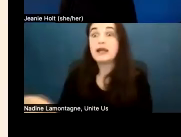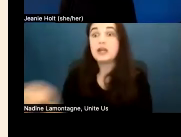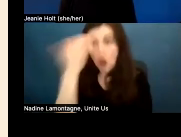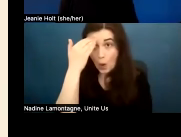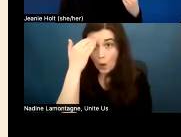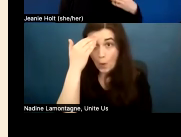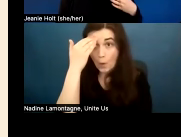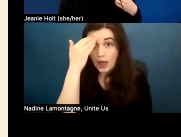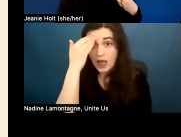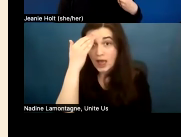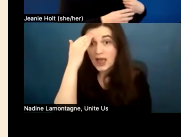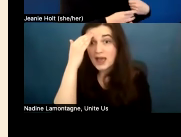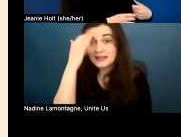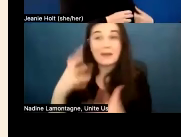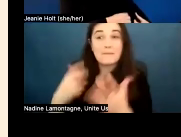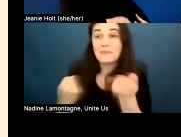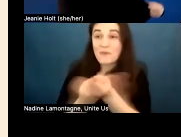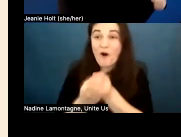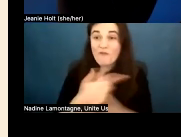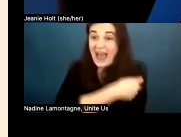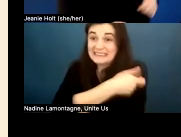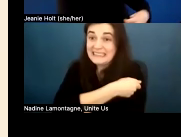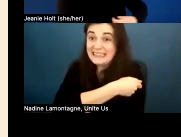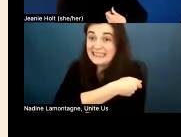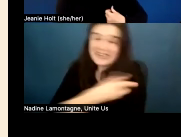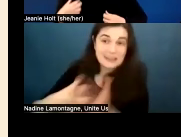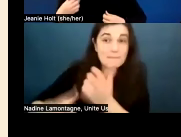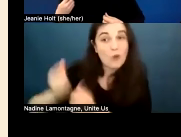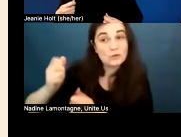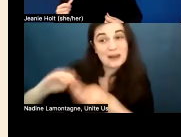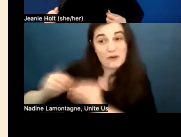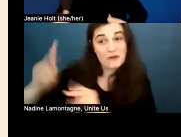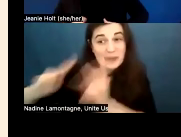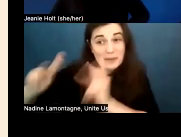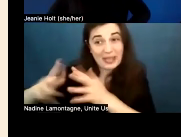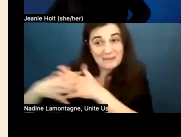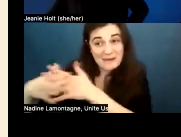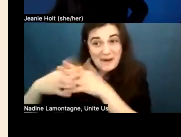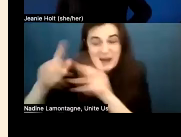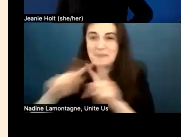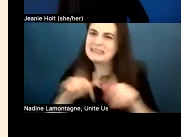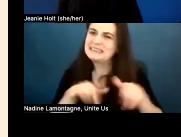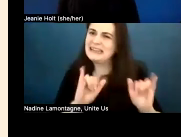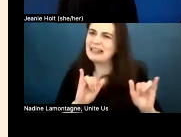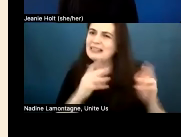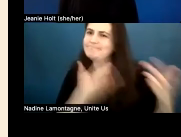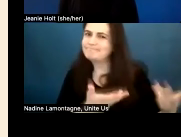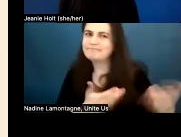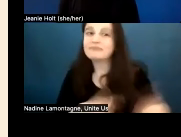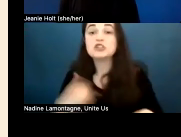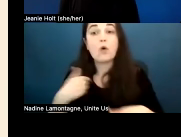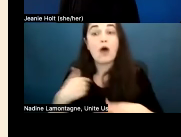pro-vaccine majority, but one of the big questions is, where are we? So I helped to found an organization called